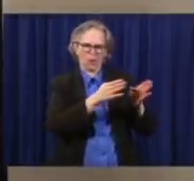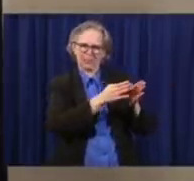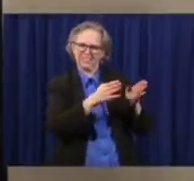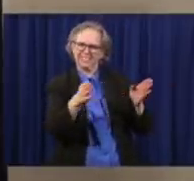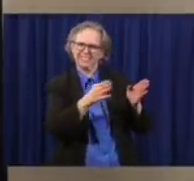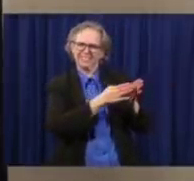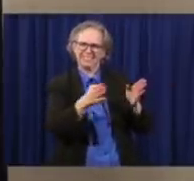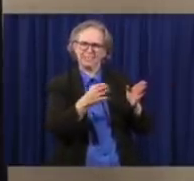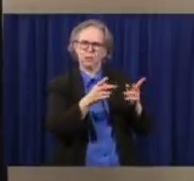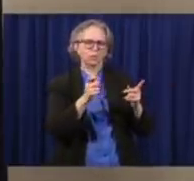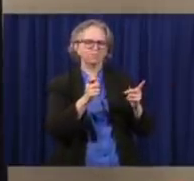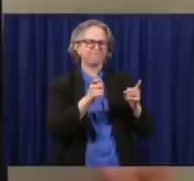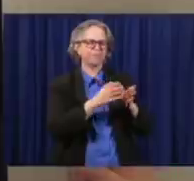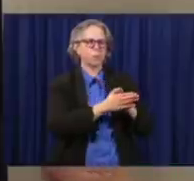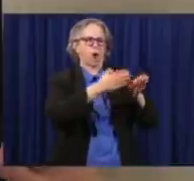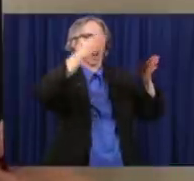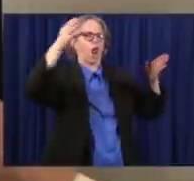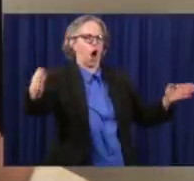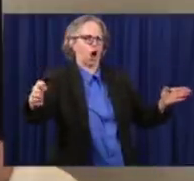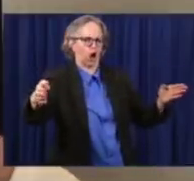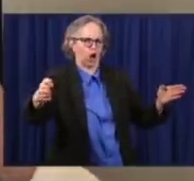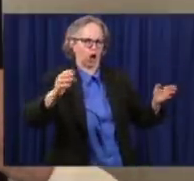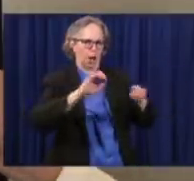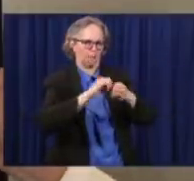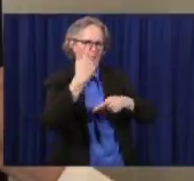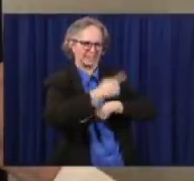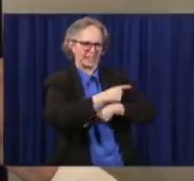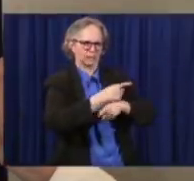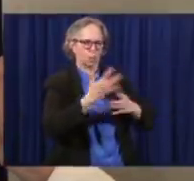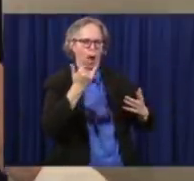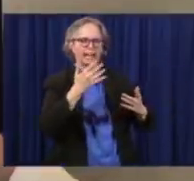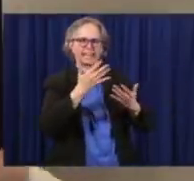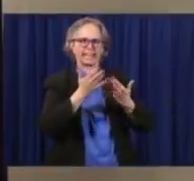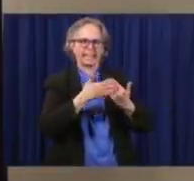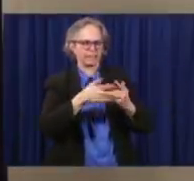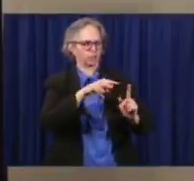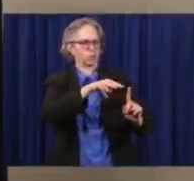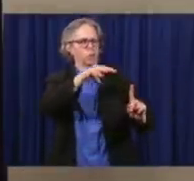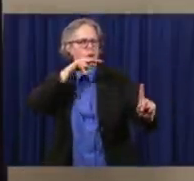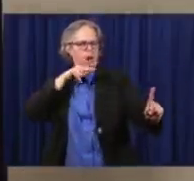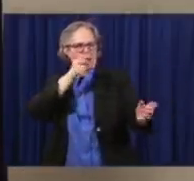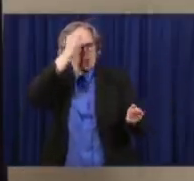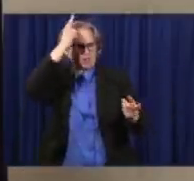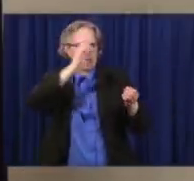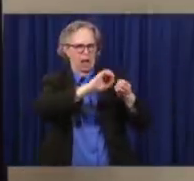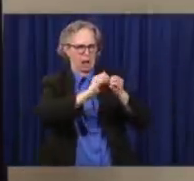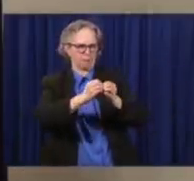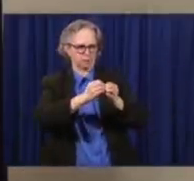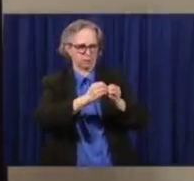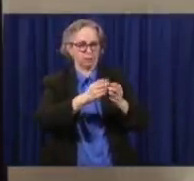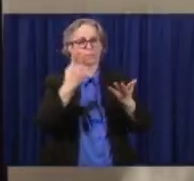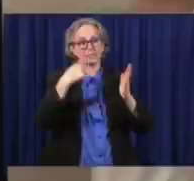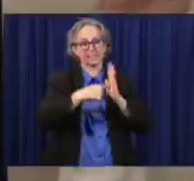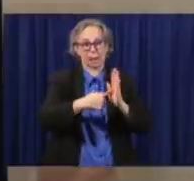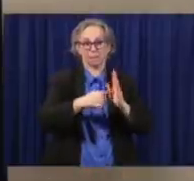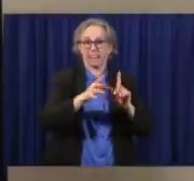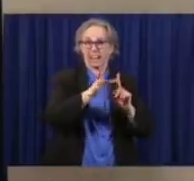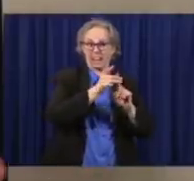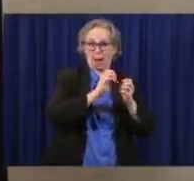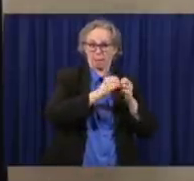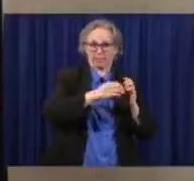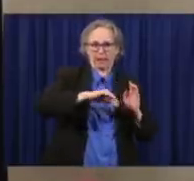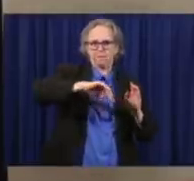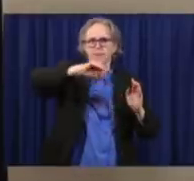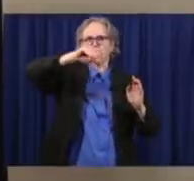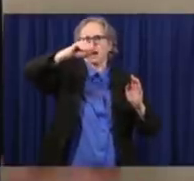little longer so we get a better view. One of the reasons I noticed that our cases are up, but I think it might be important to kind of see where we